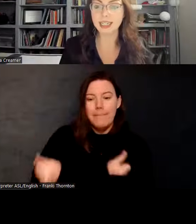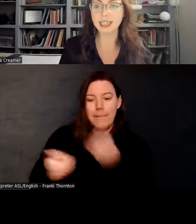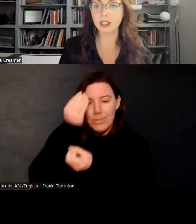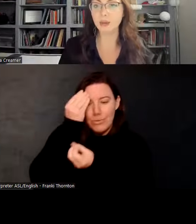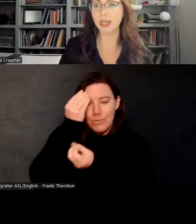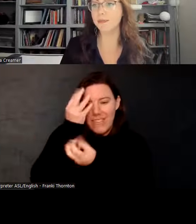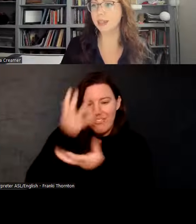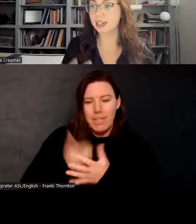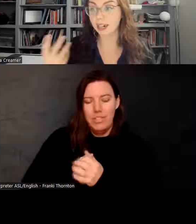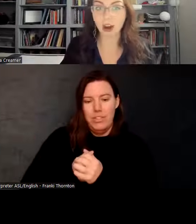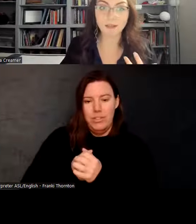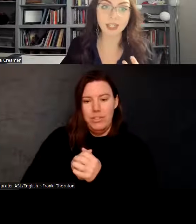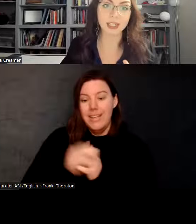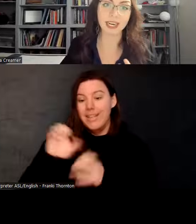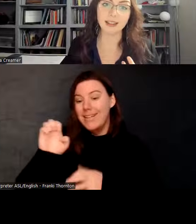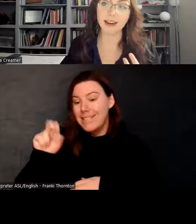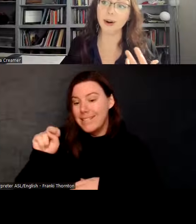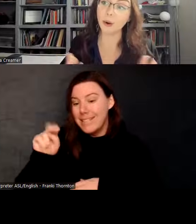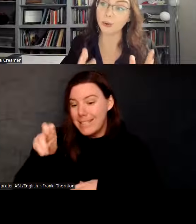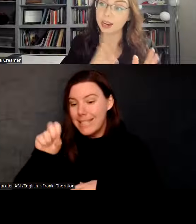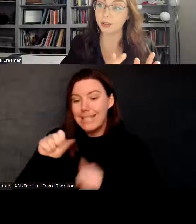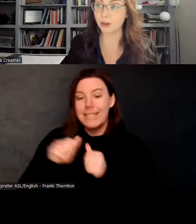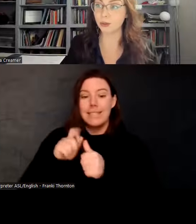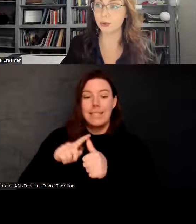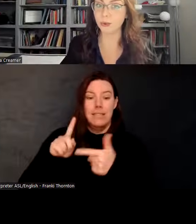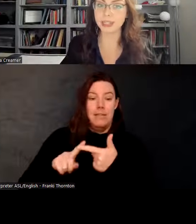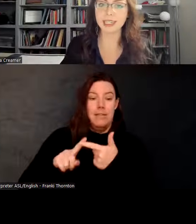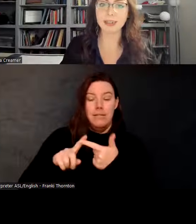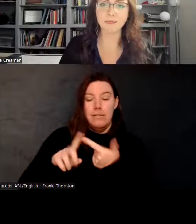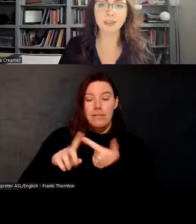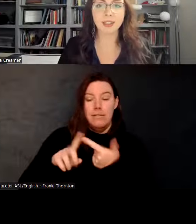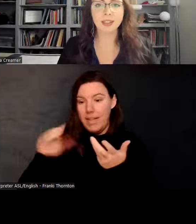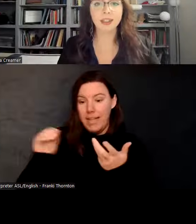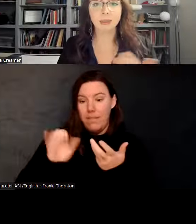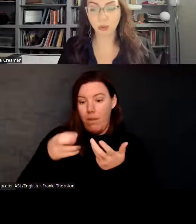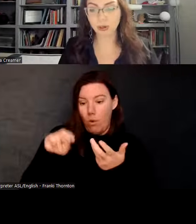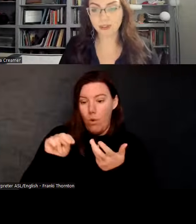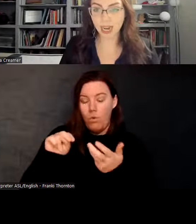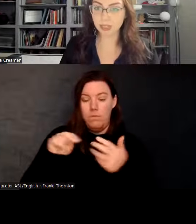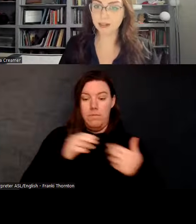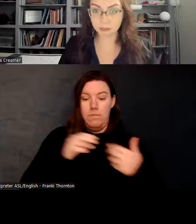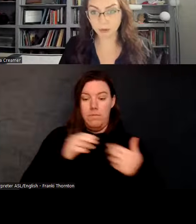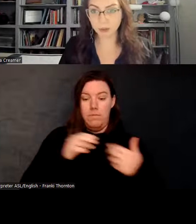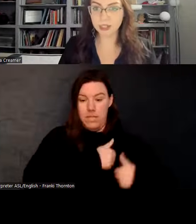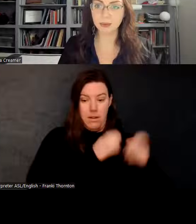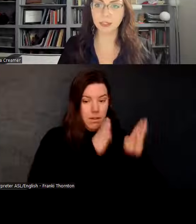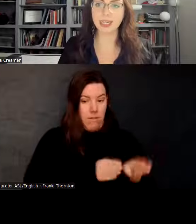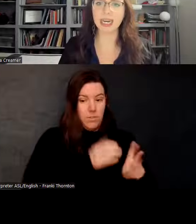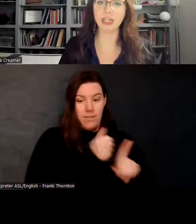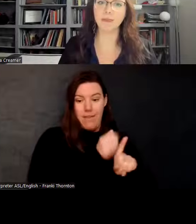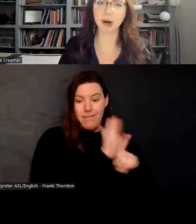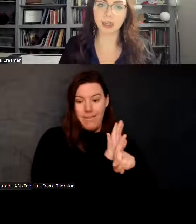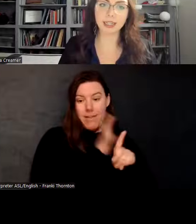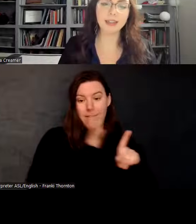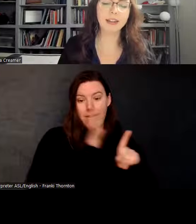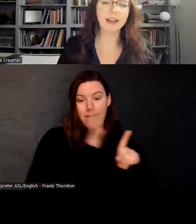a census enumerating military officers and their own agricultural holdings. The majority of tablets, of course, deal with